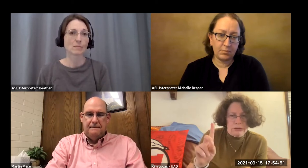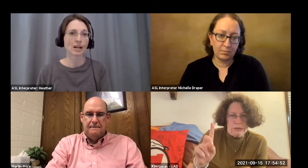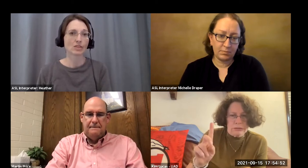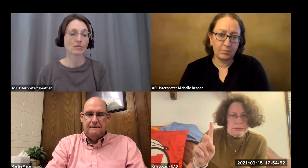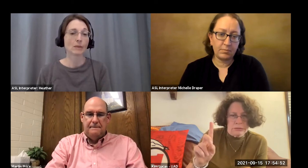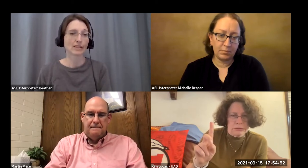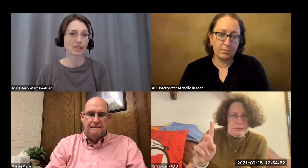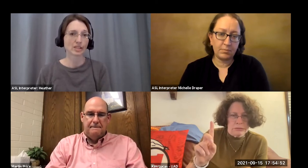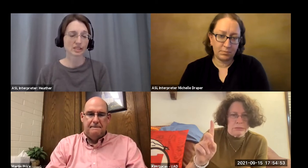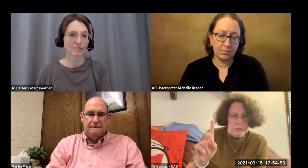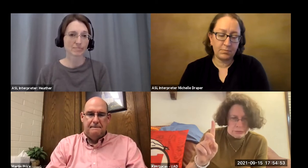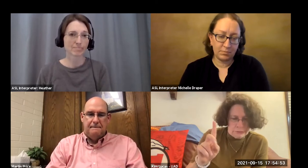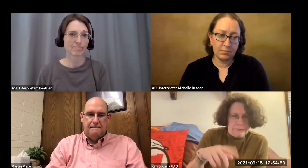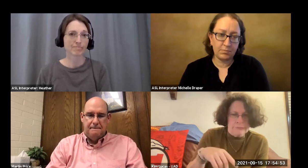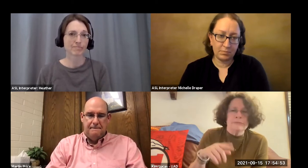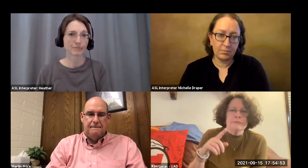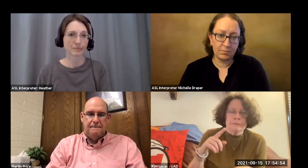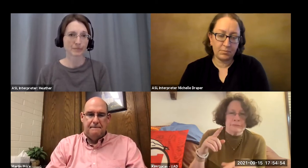Dr. Michael Ballard.